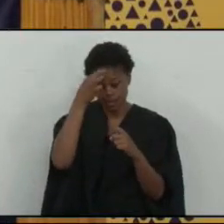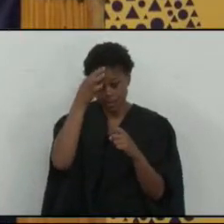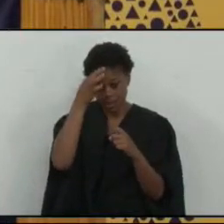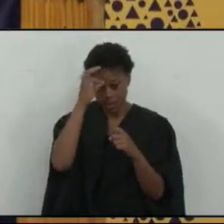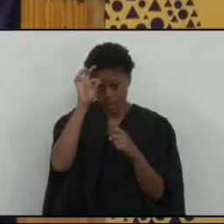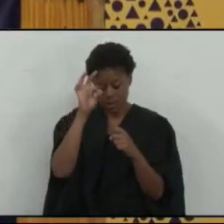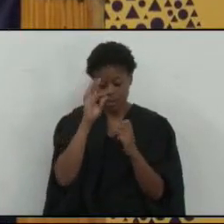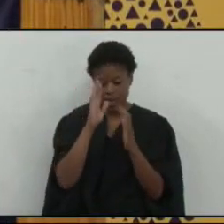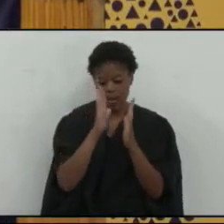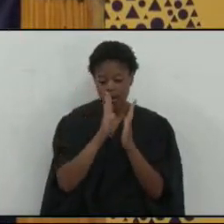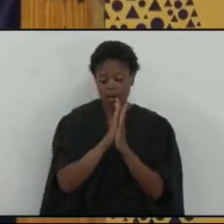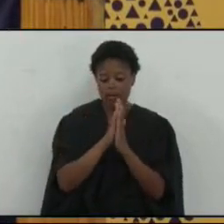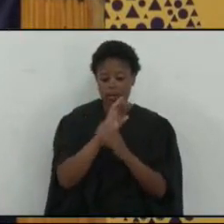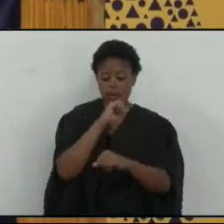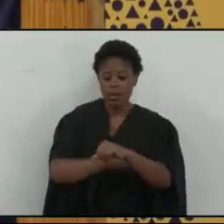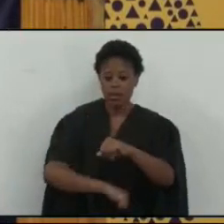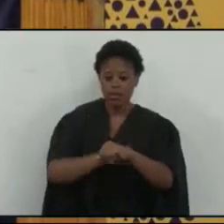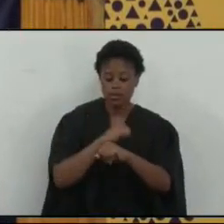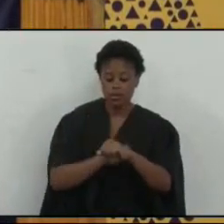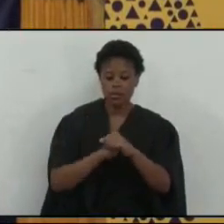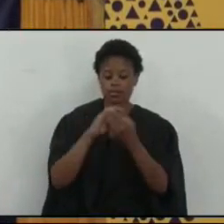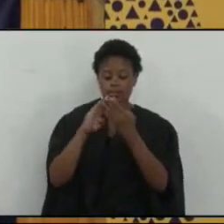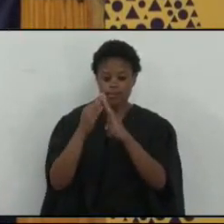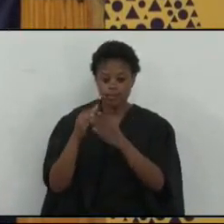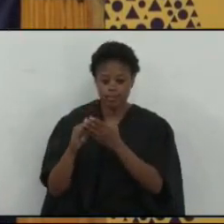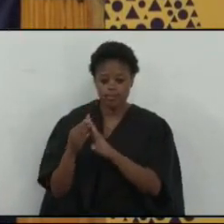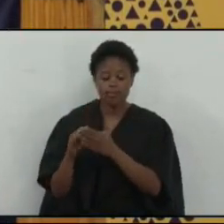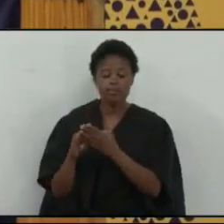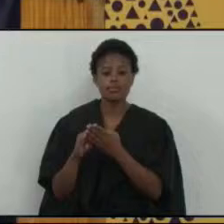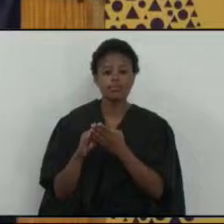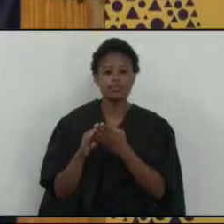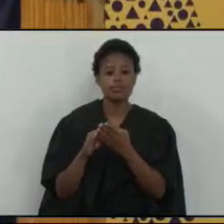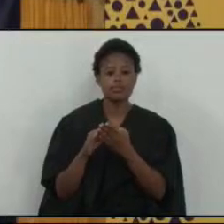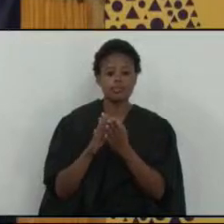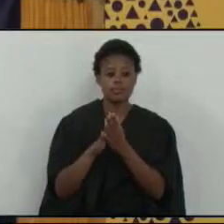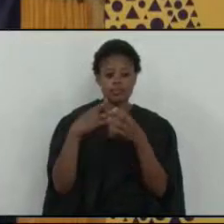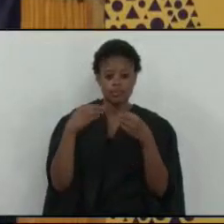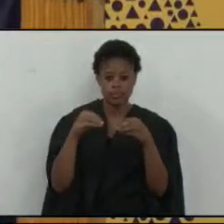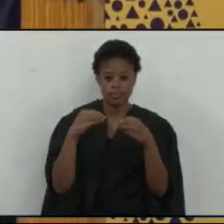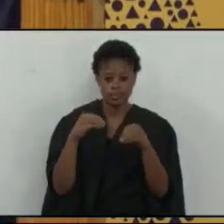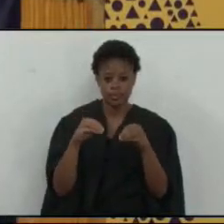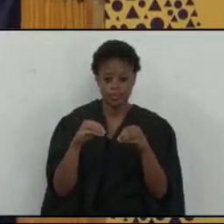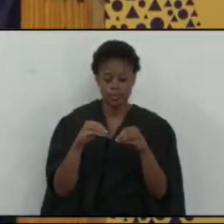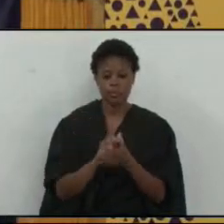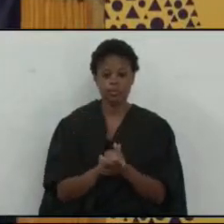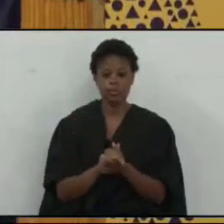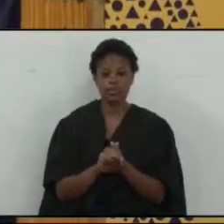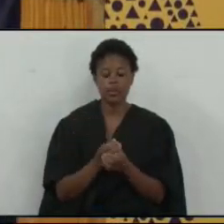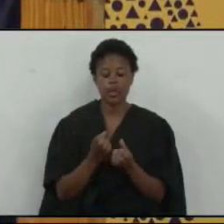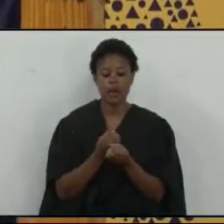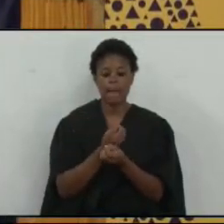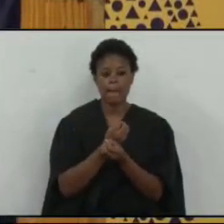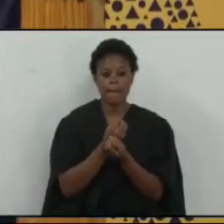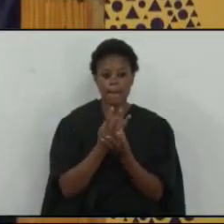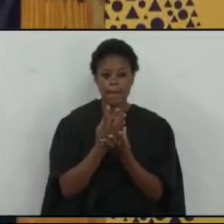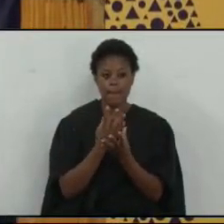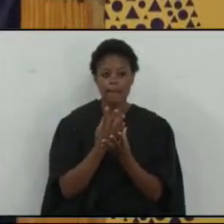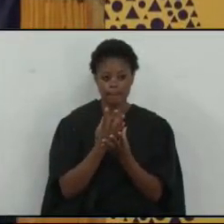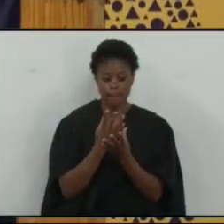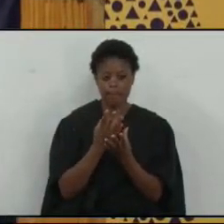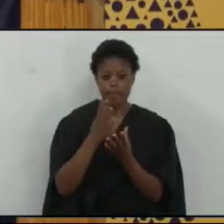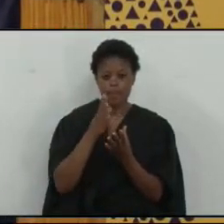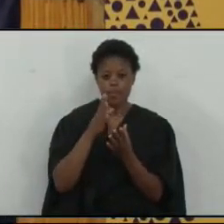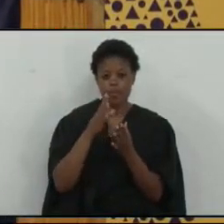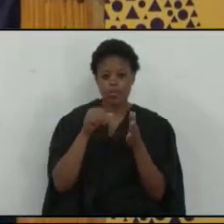faith sector, civil society, communities and business. And most